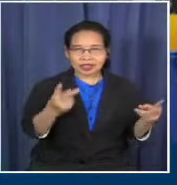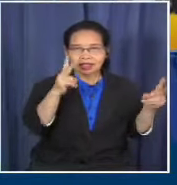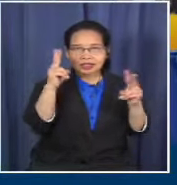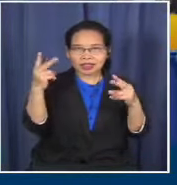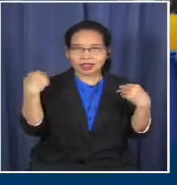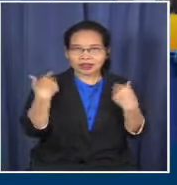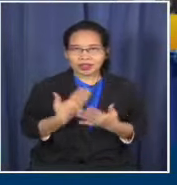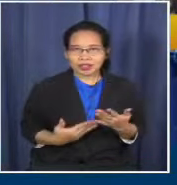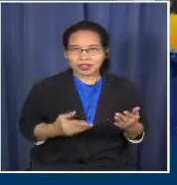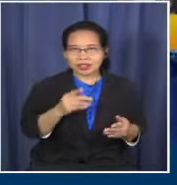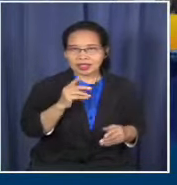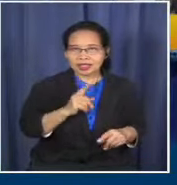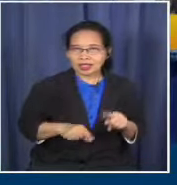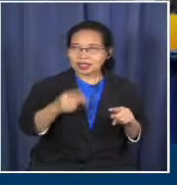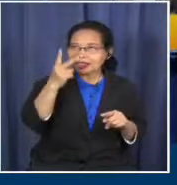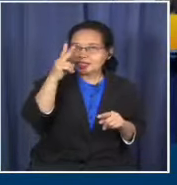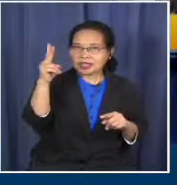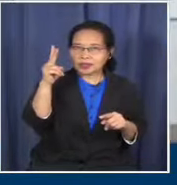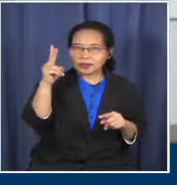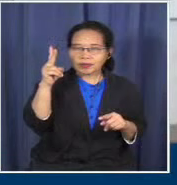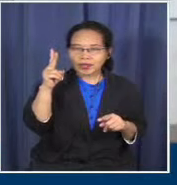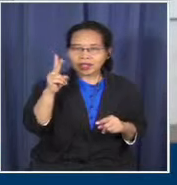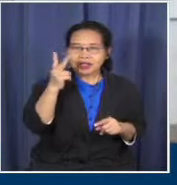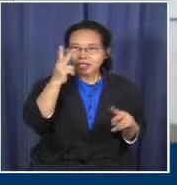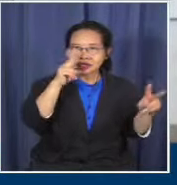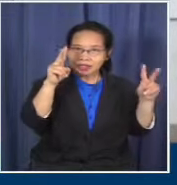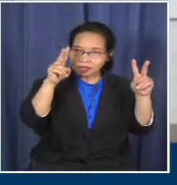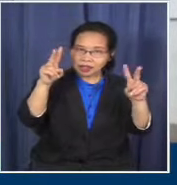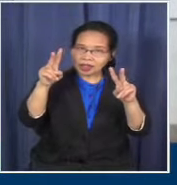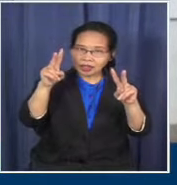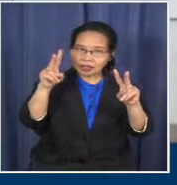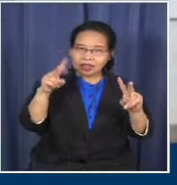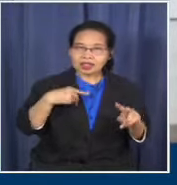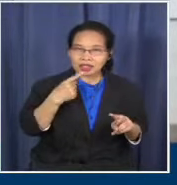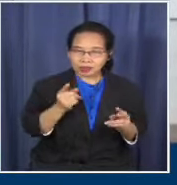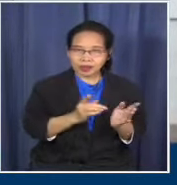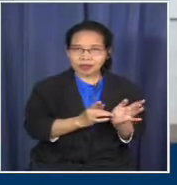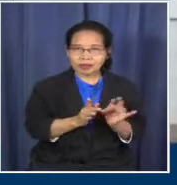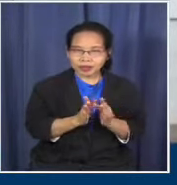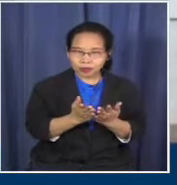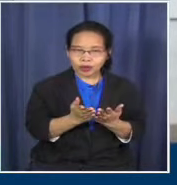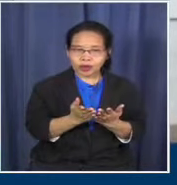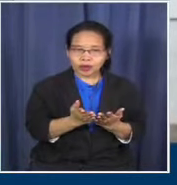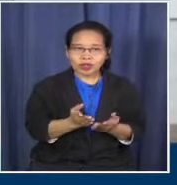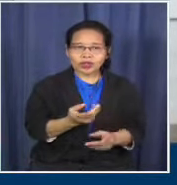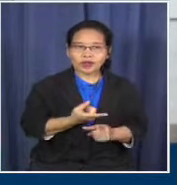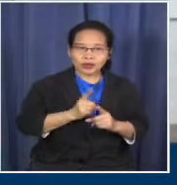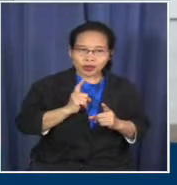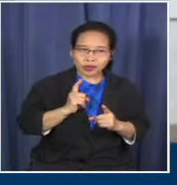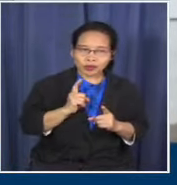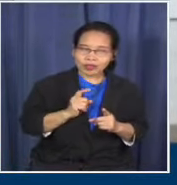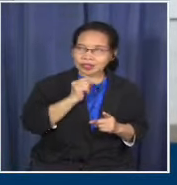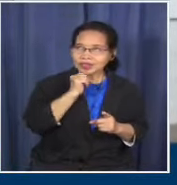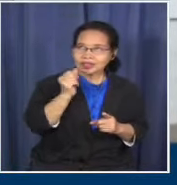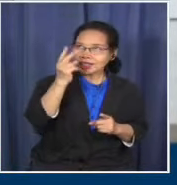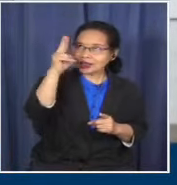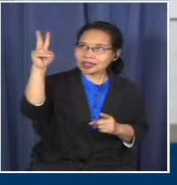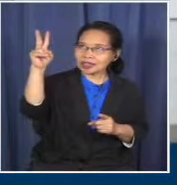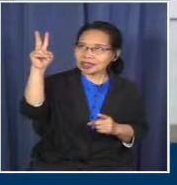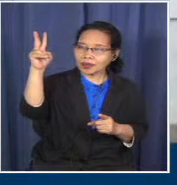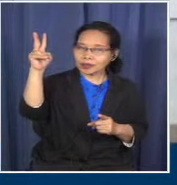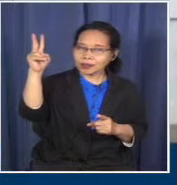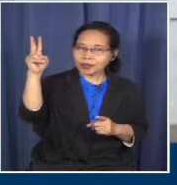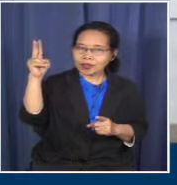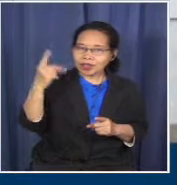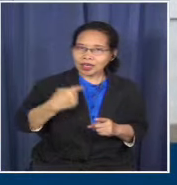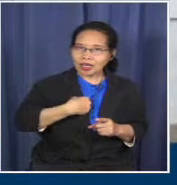merong bagay na hindi nakikita. According to the Bible, there are things that can be seen and things that cannot be seen. Now, the